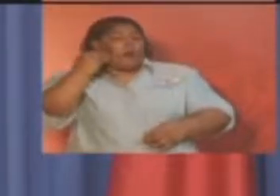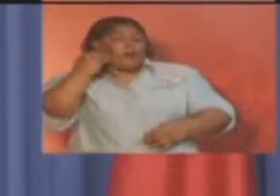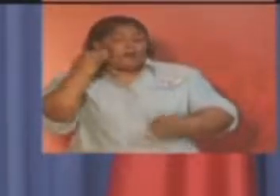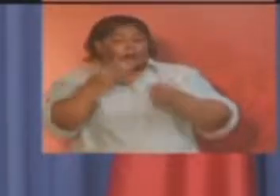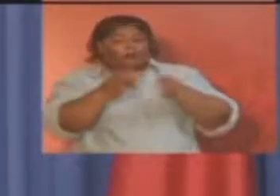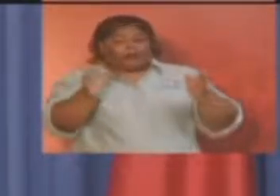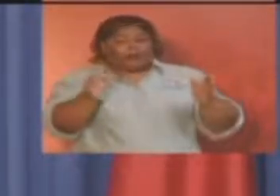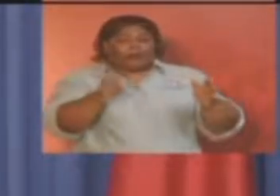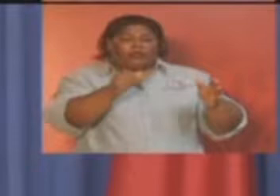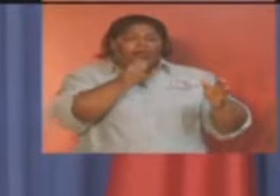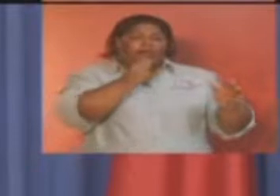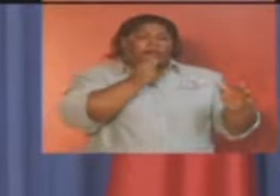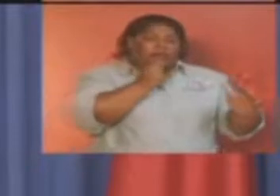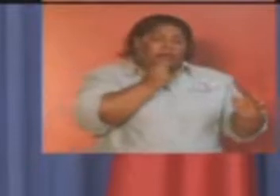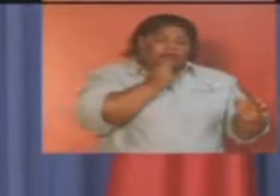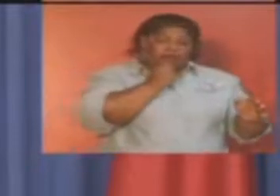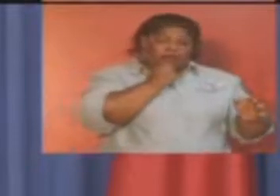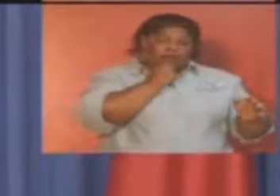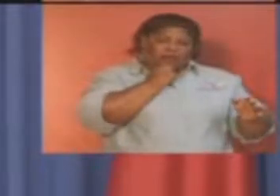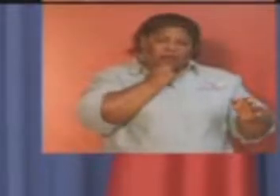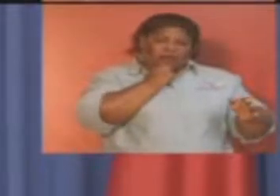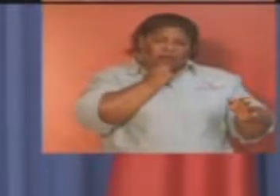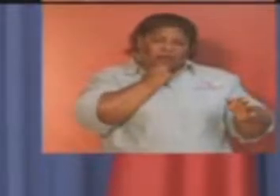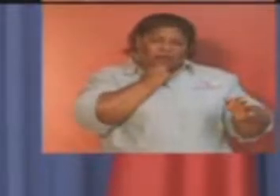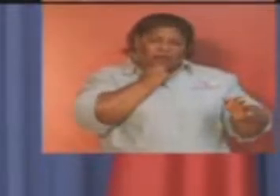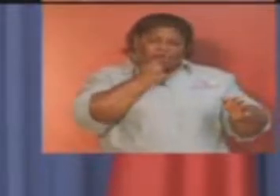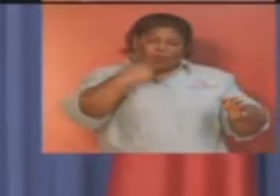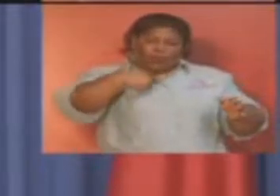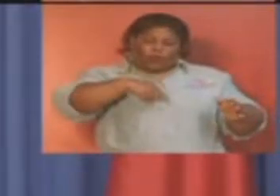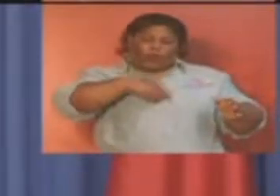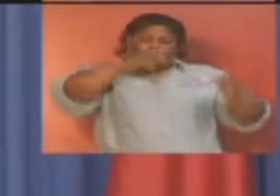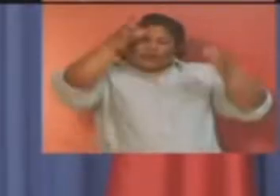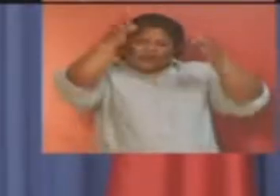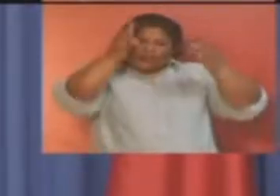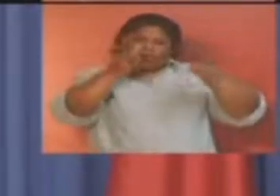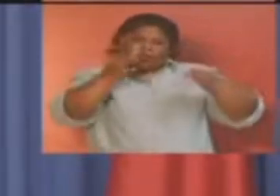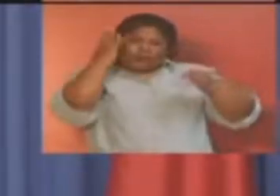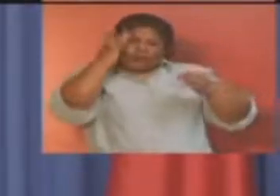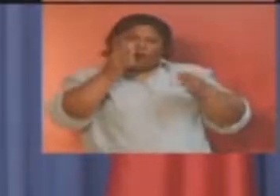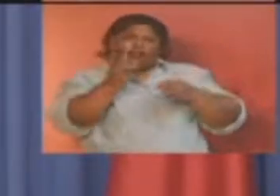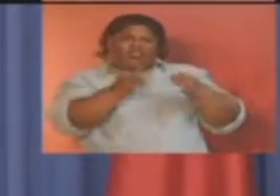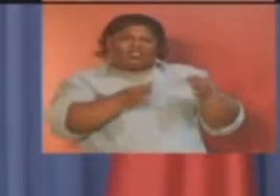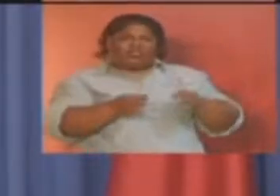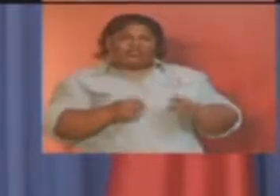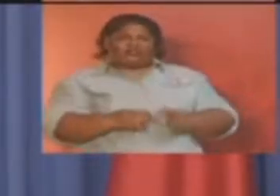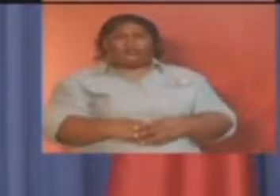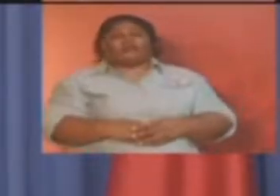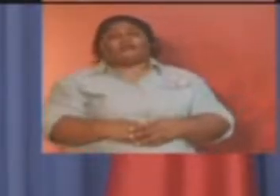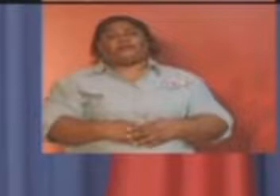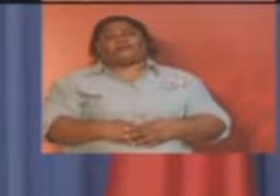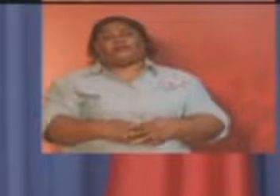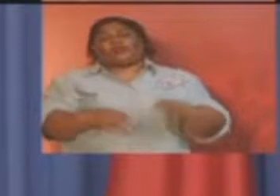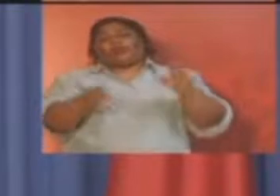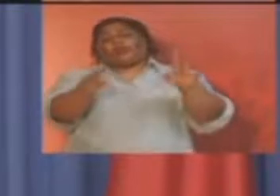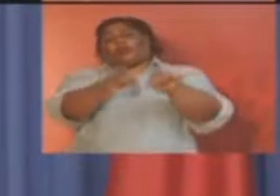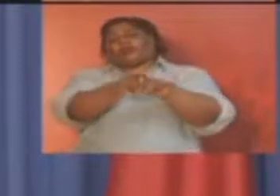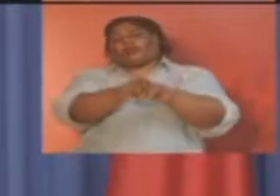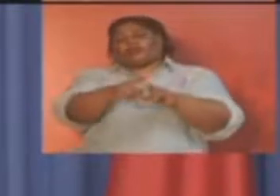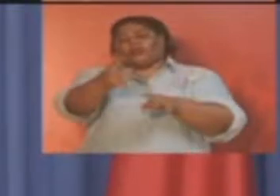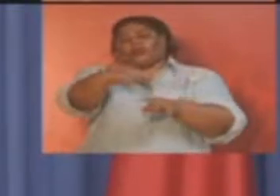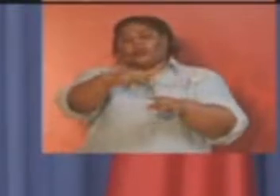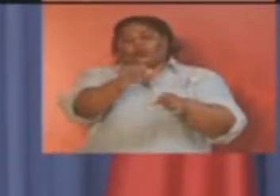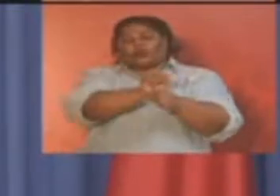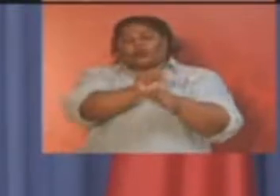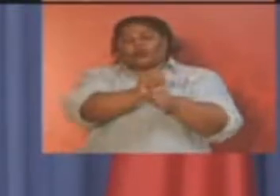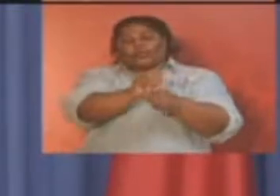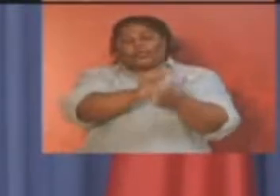facilities. These are essential. We have taken a decision that I'll come to in a short while with respect to our domestic workers and